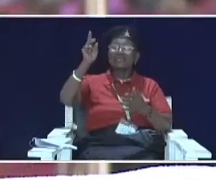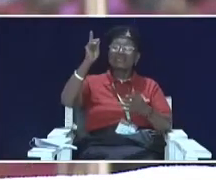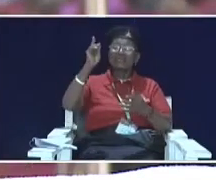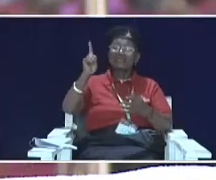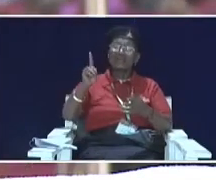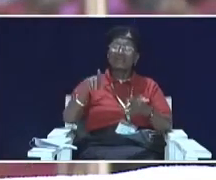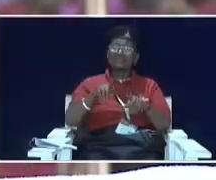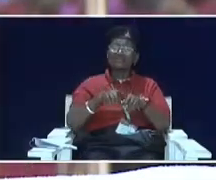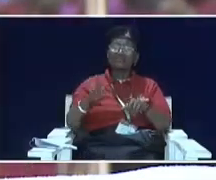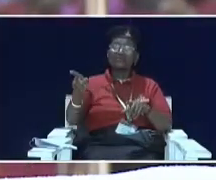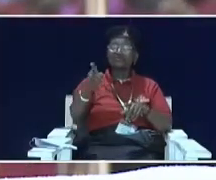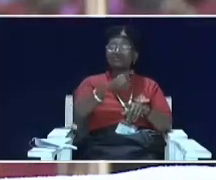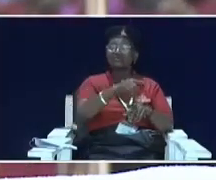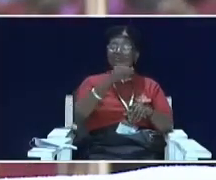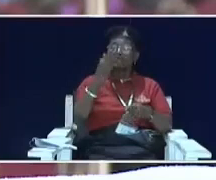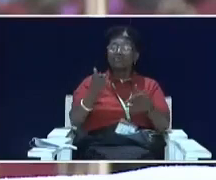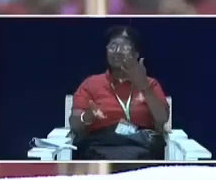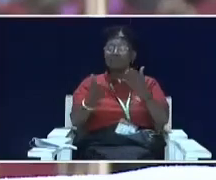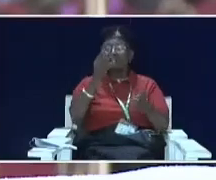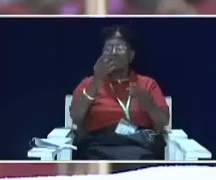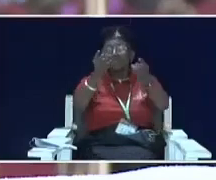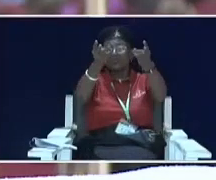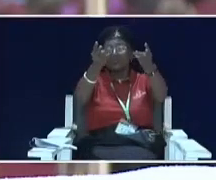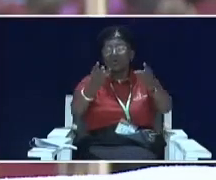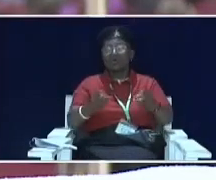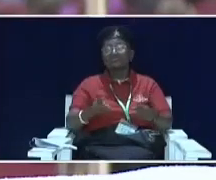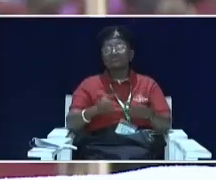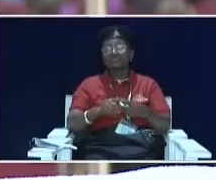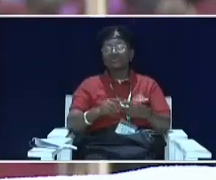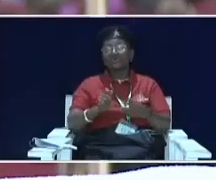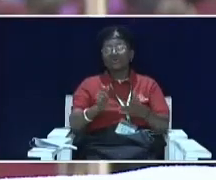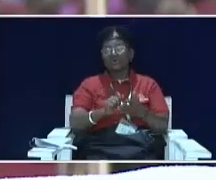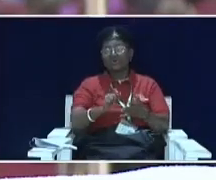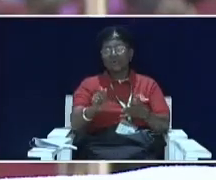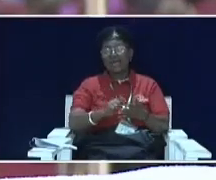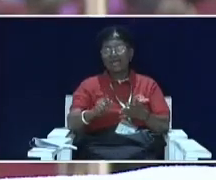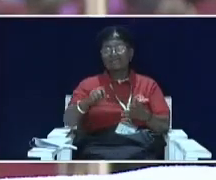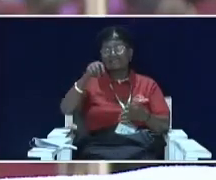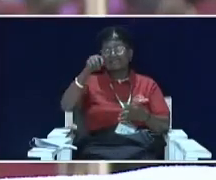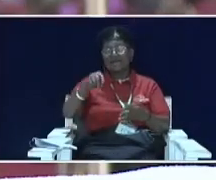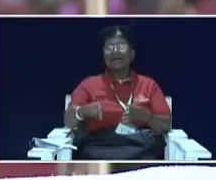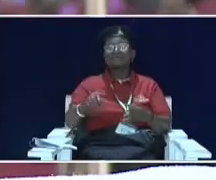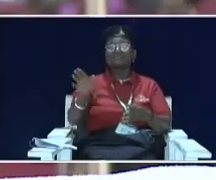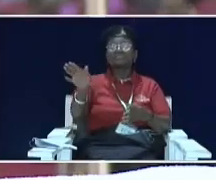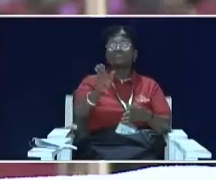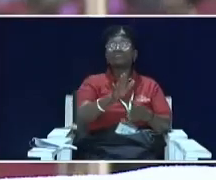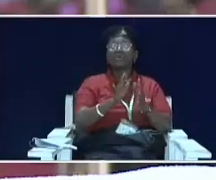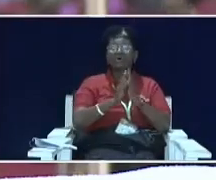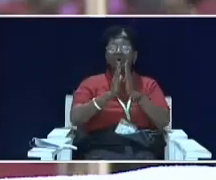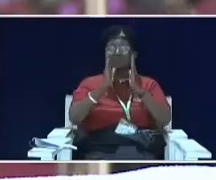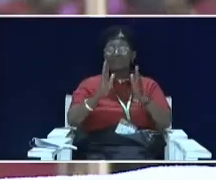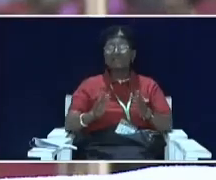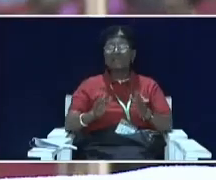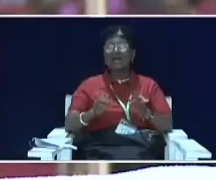So you may want to write down your prayer points. Prayer point number one, of course, you want to thank God.